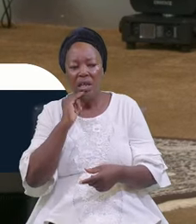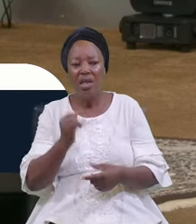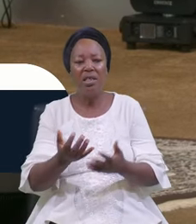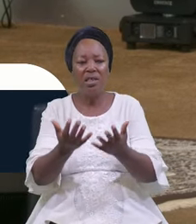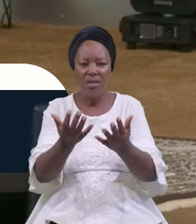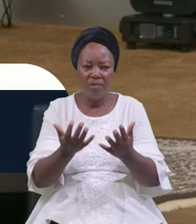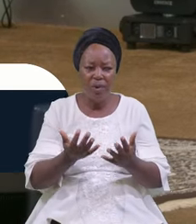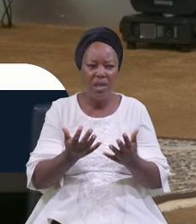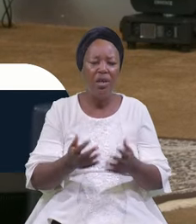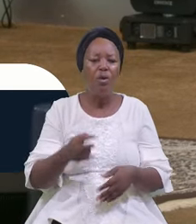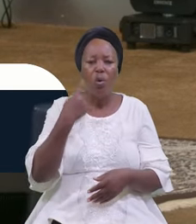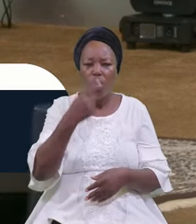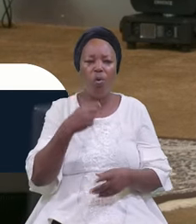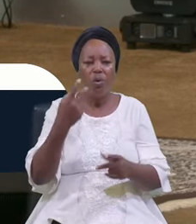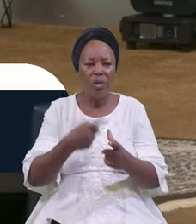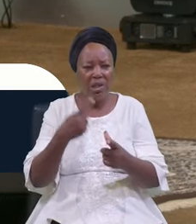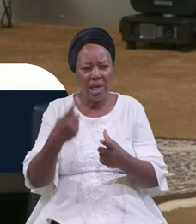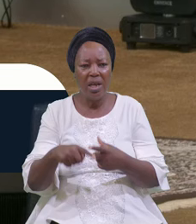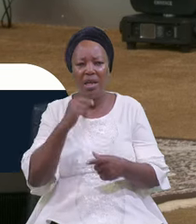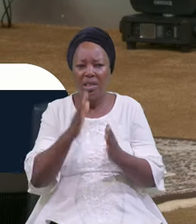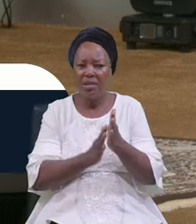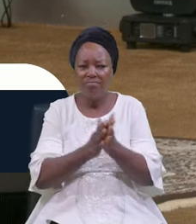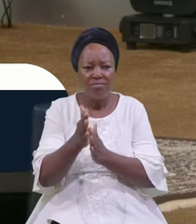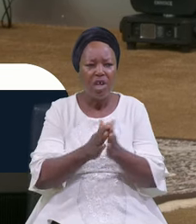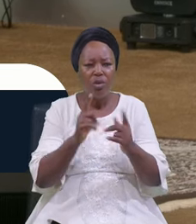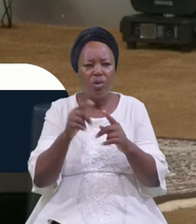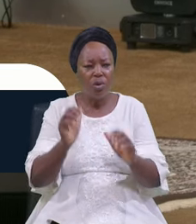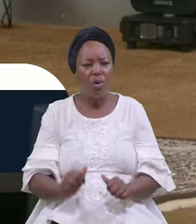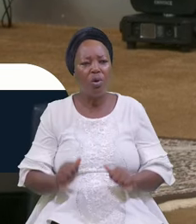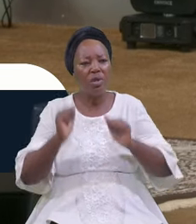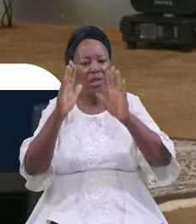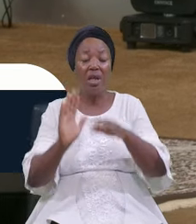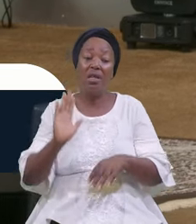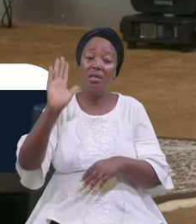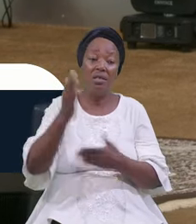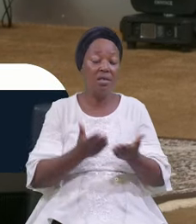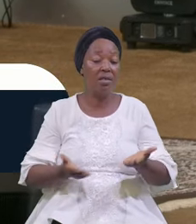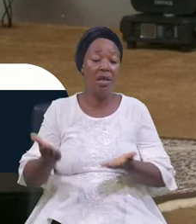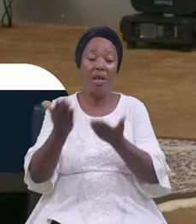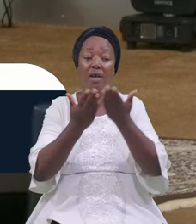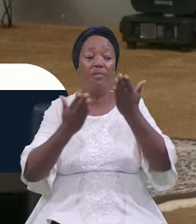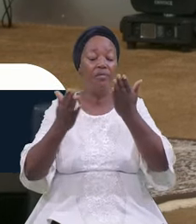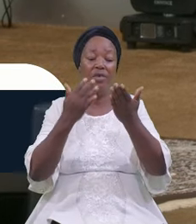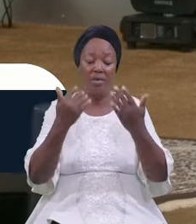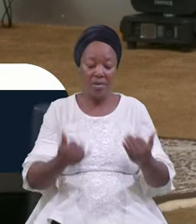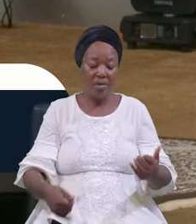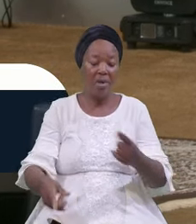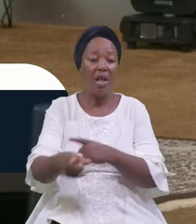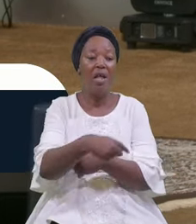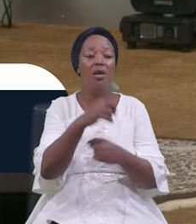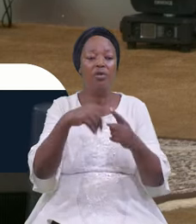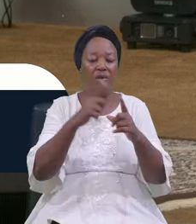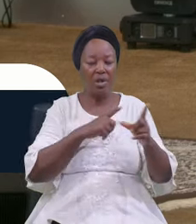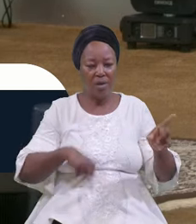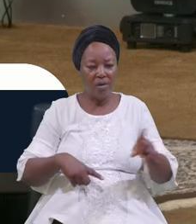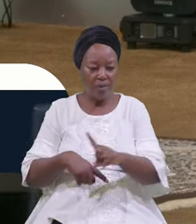Who then is willing to consecrate his service this day unto the